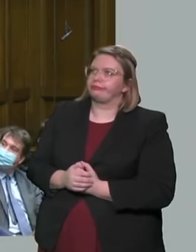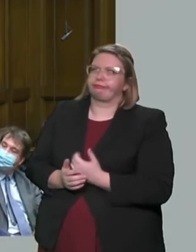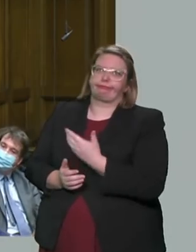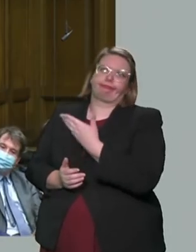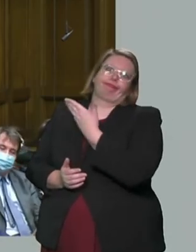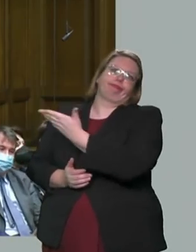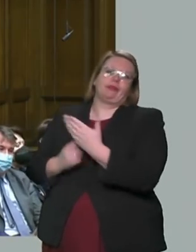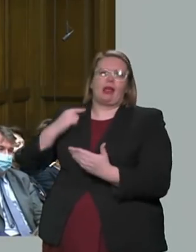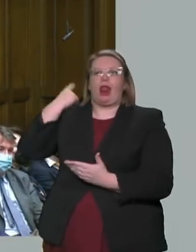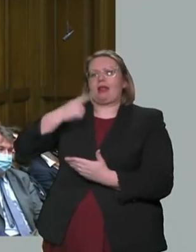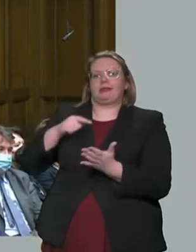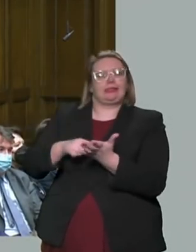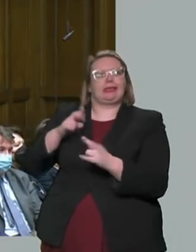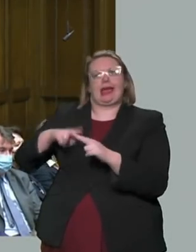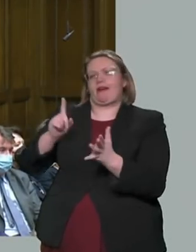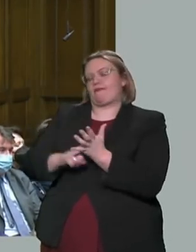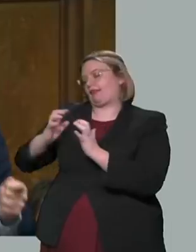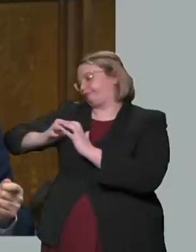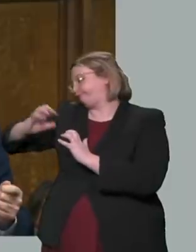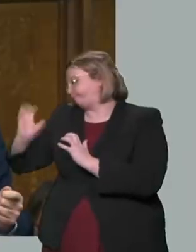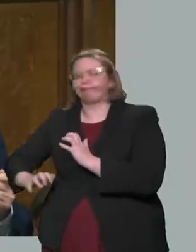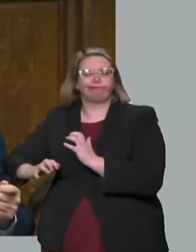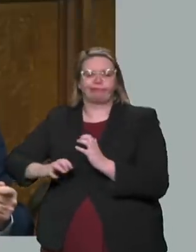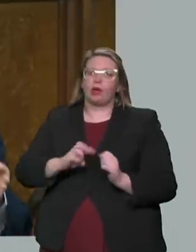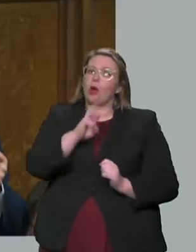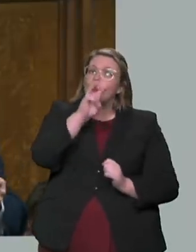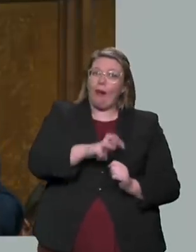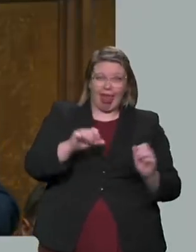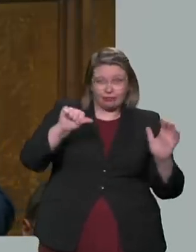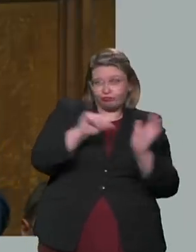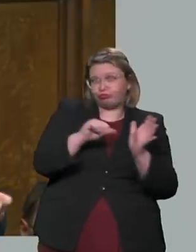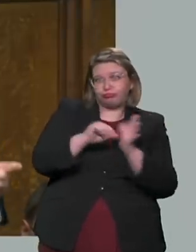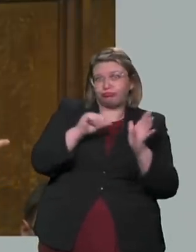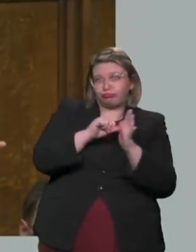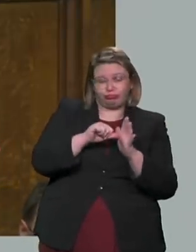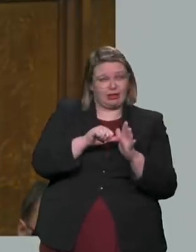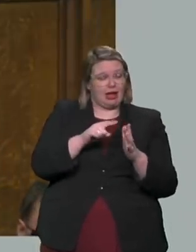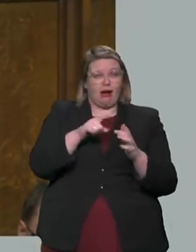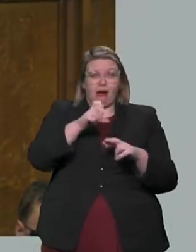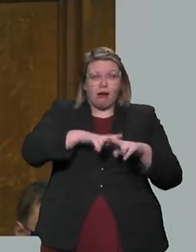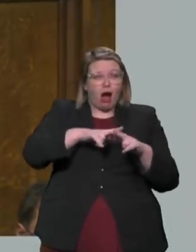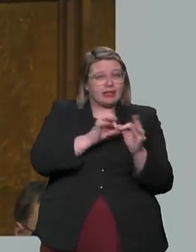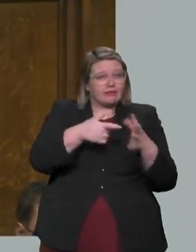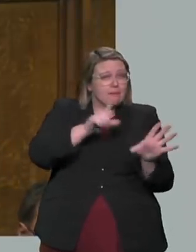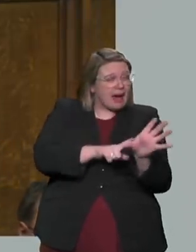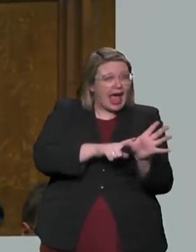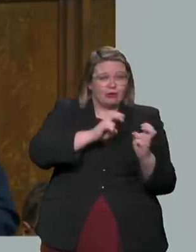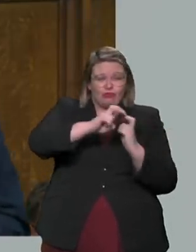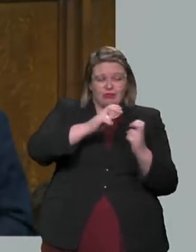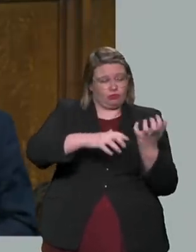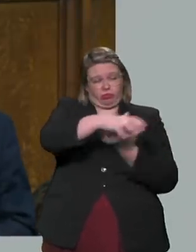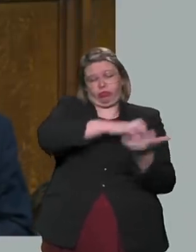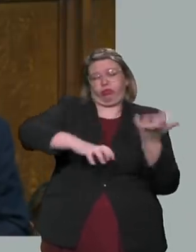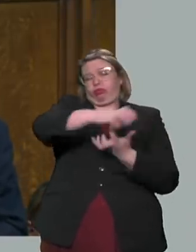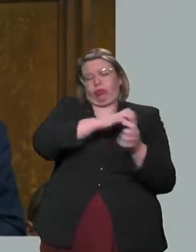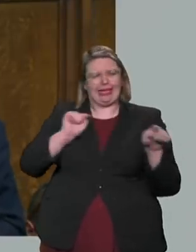Labour Nationalist Coalition in Cardiff Bay, an unfunded devolved disaster. Mr. Speaker, does